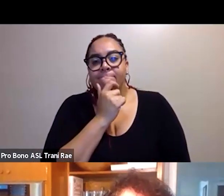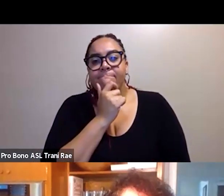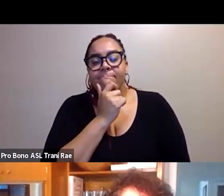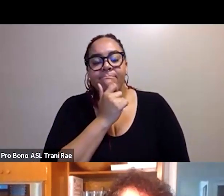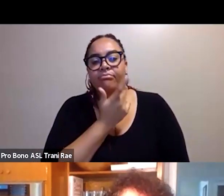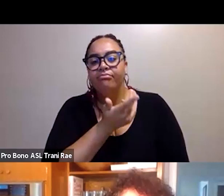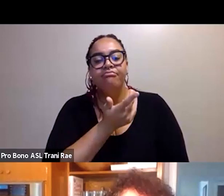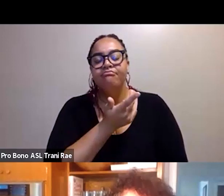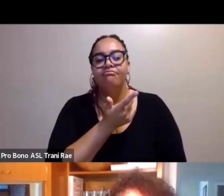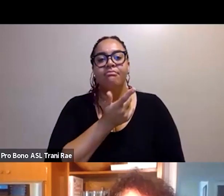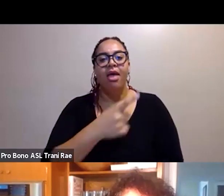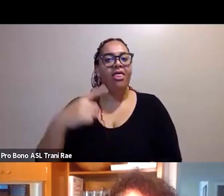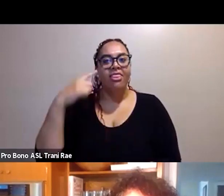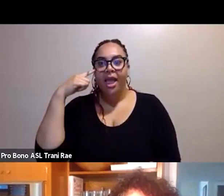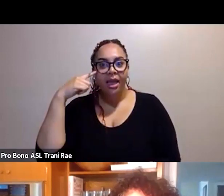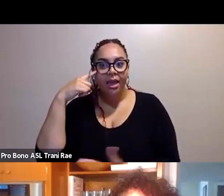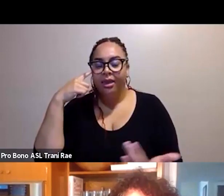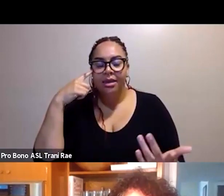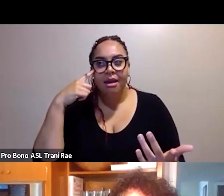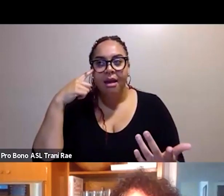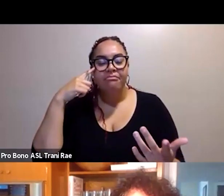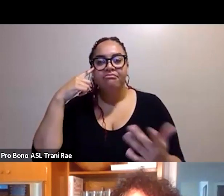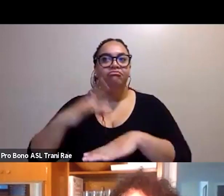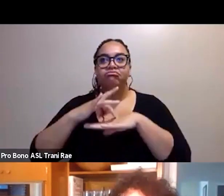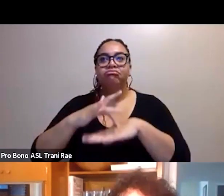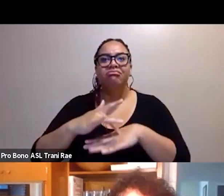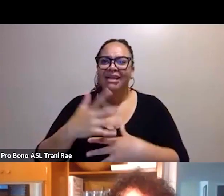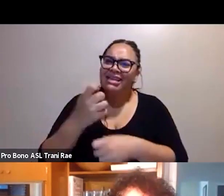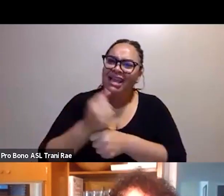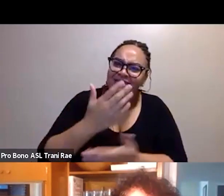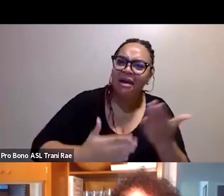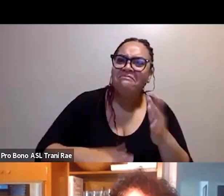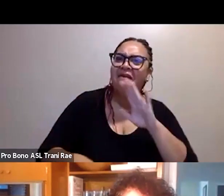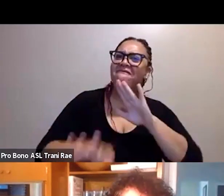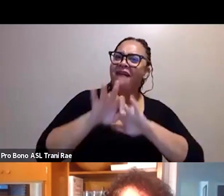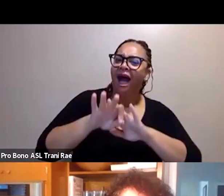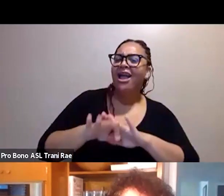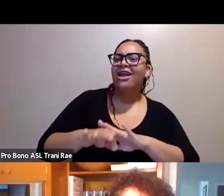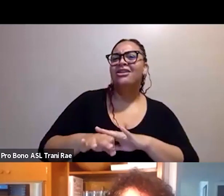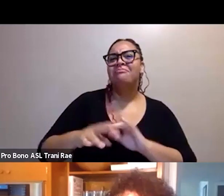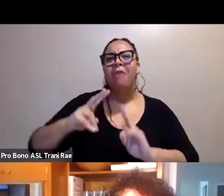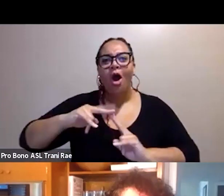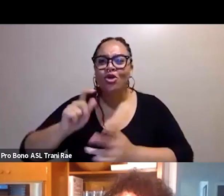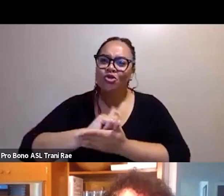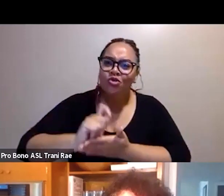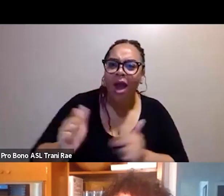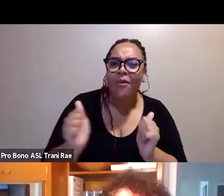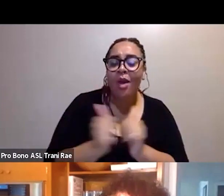thing that's in my head is get you some. Go ahead, find a partner to write with, find a group to write with.